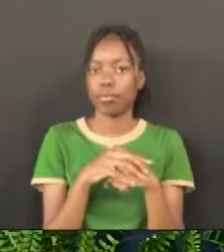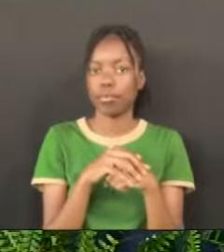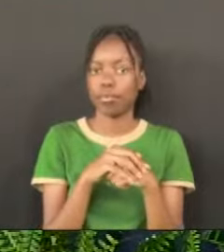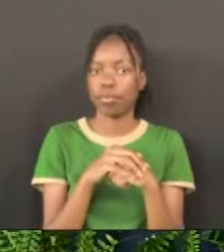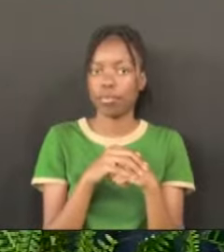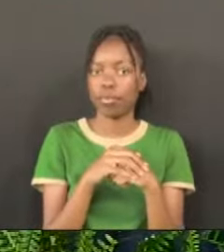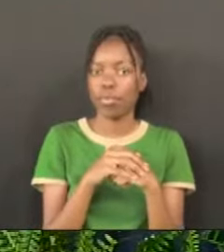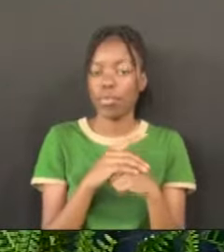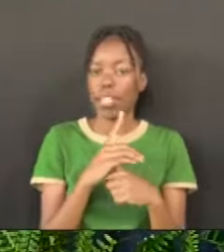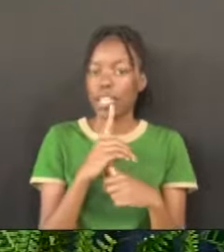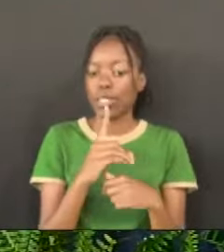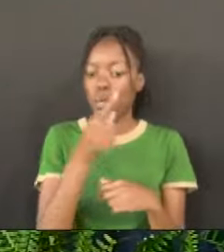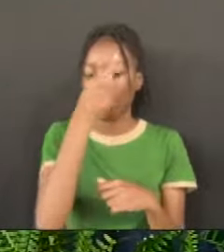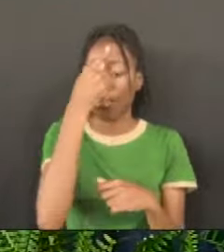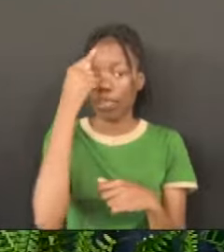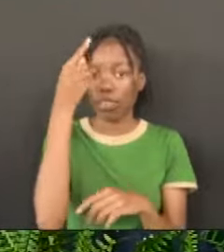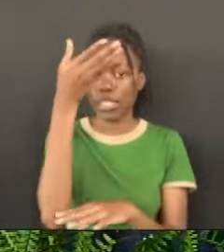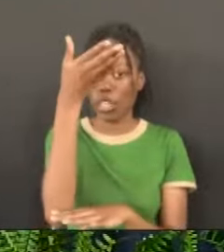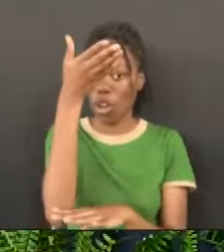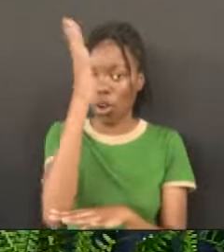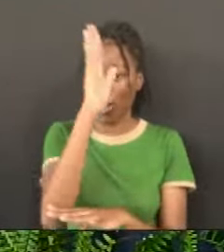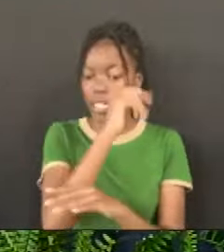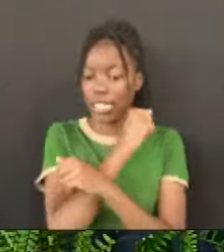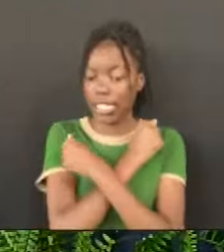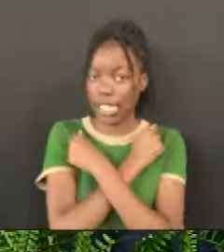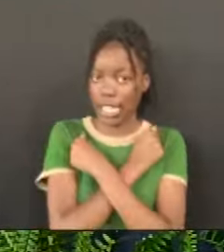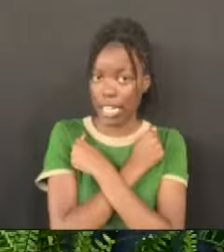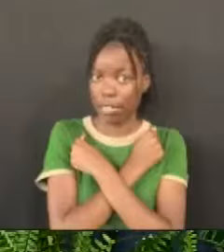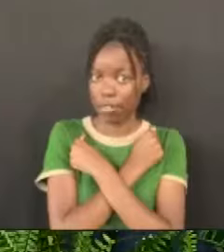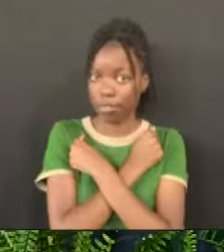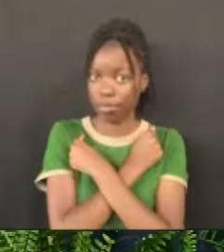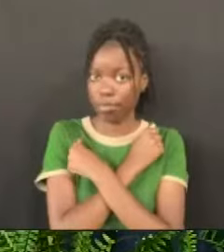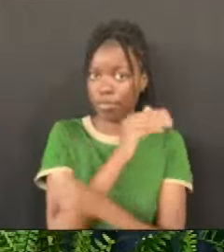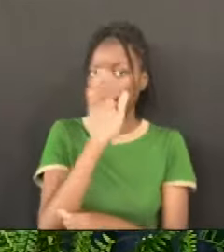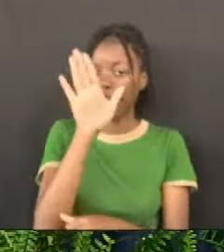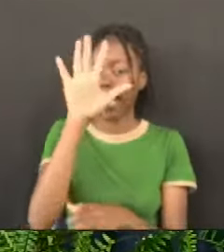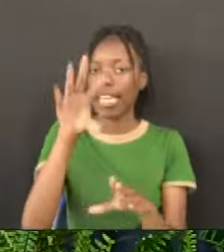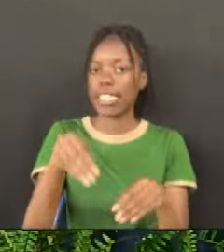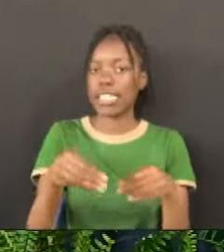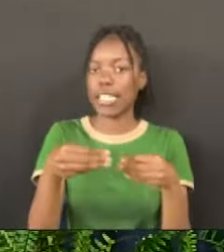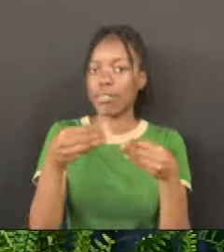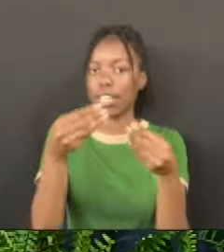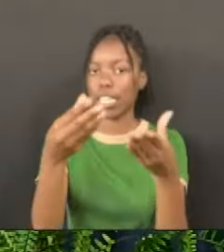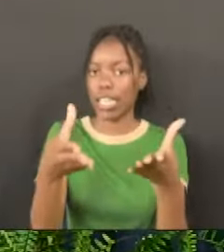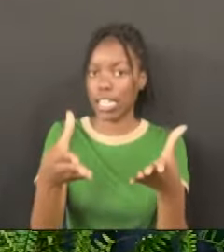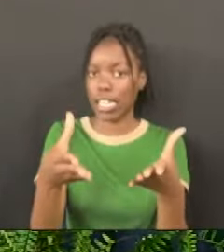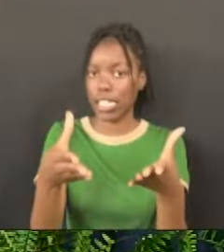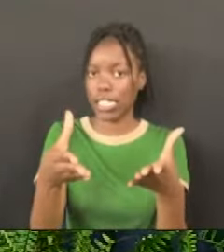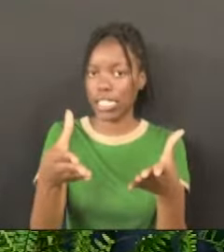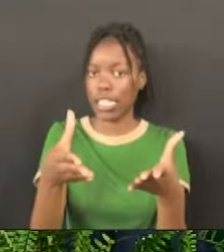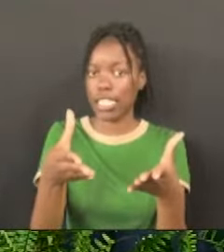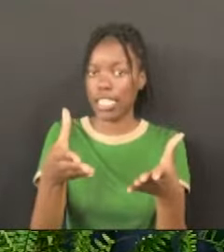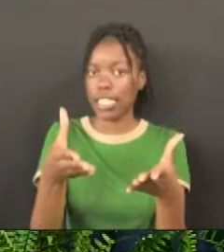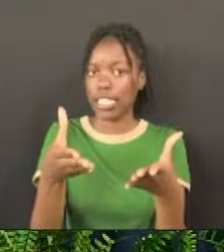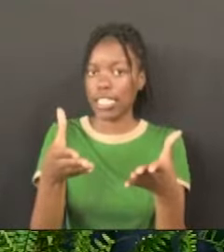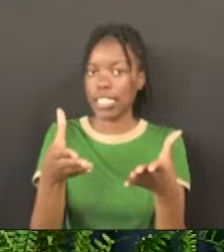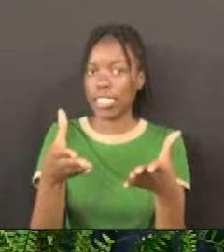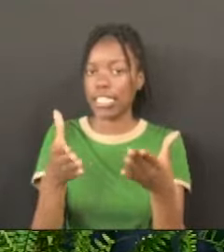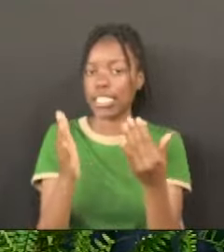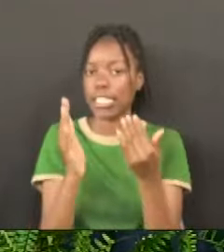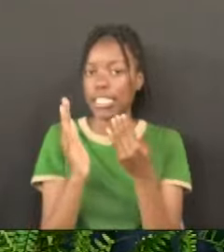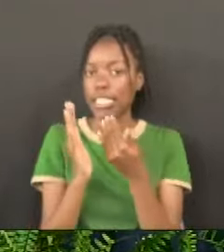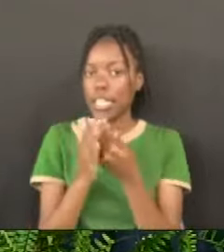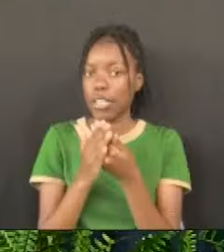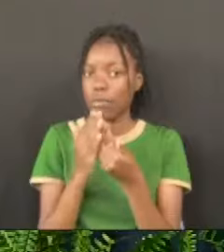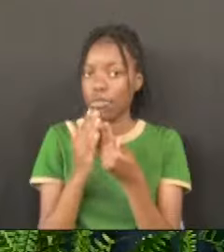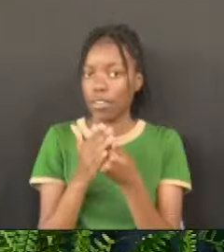And so because God is love, He has given us His unmerited favor, that